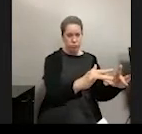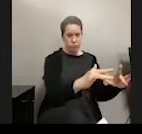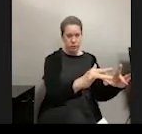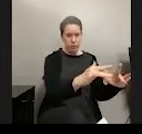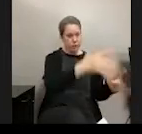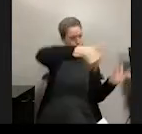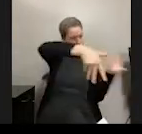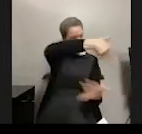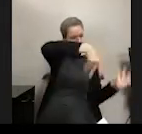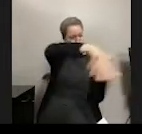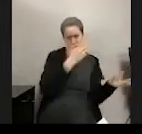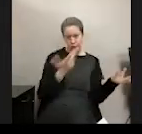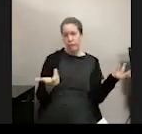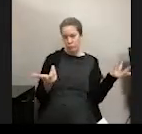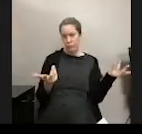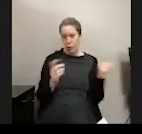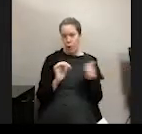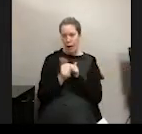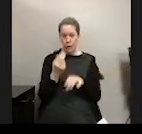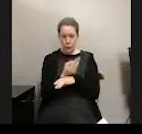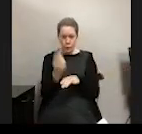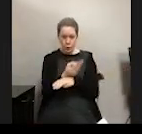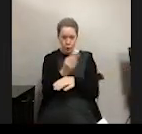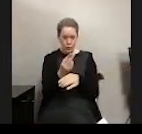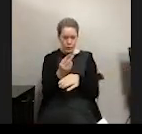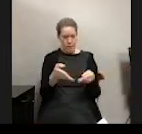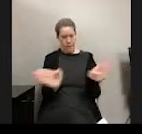Yeah, thank you so much, Catherine. I appreciate it.